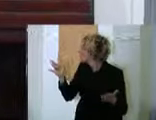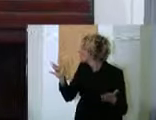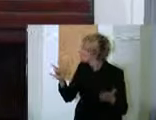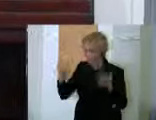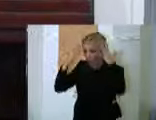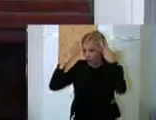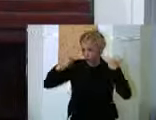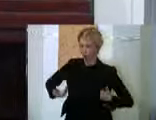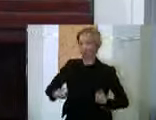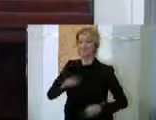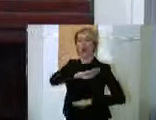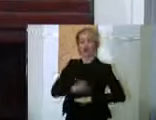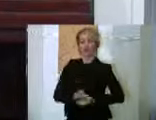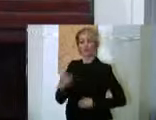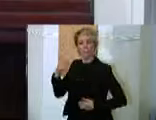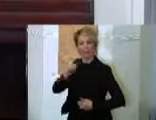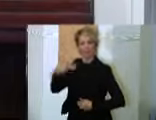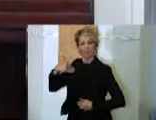power,